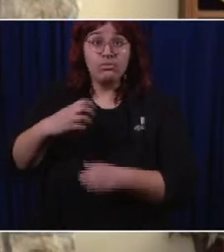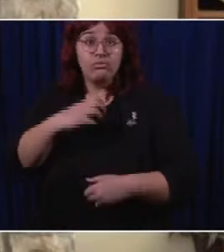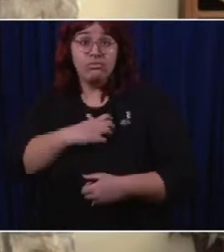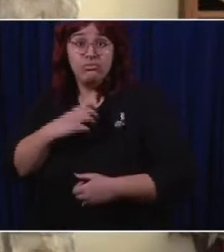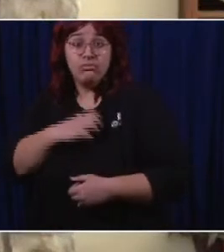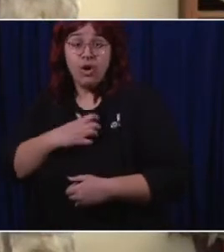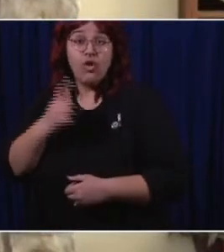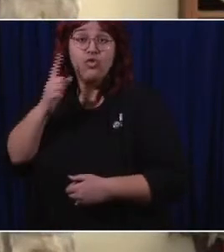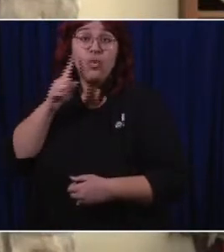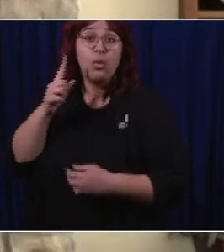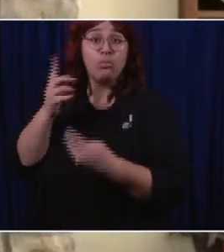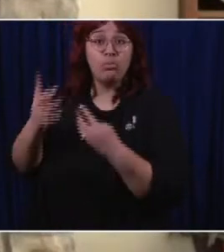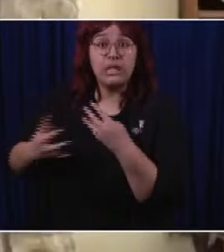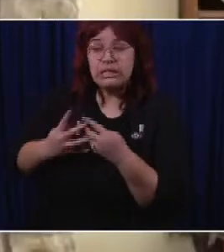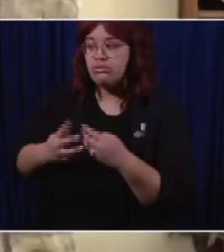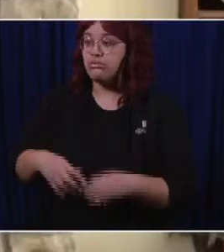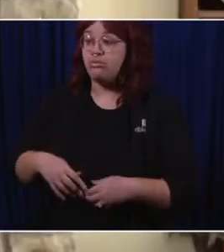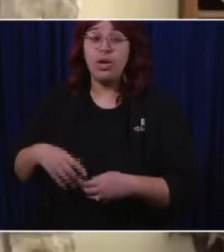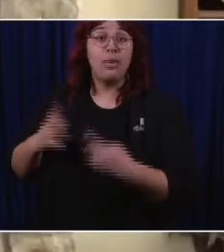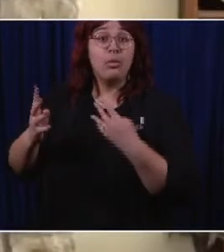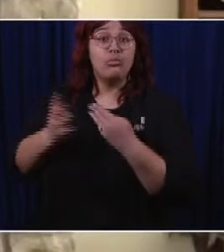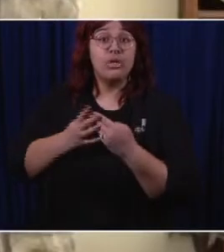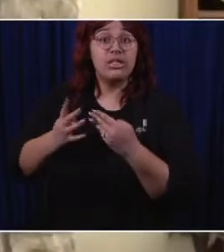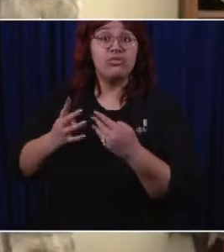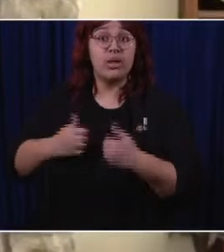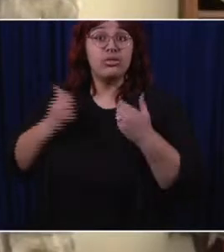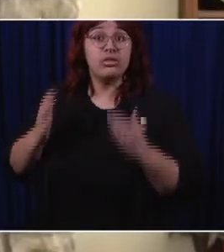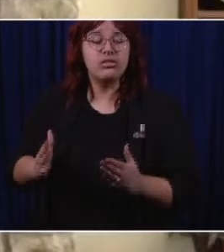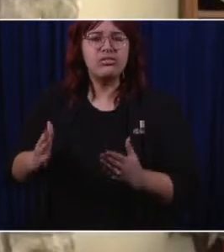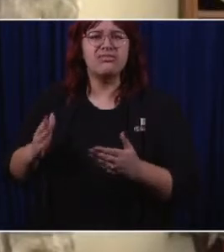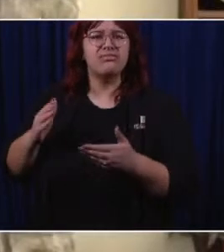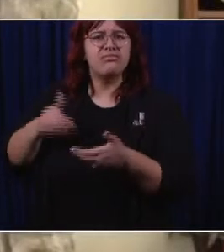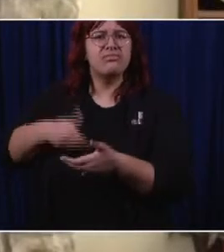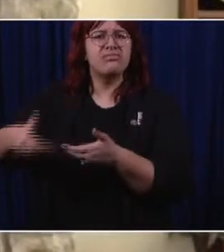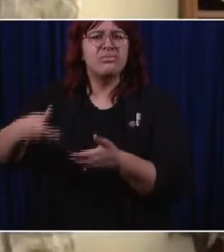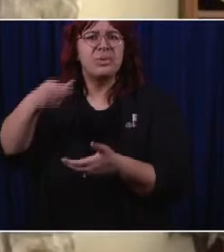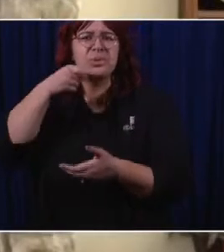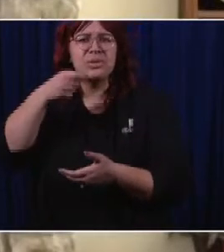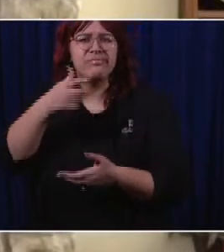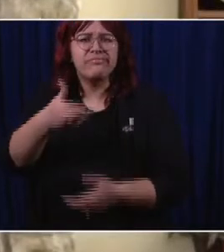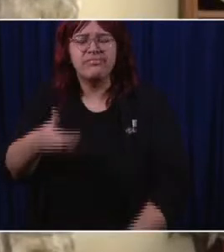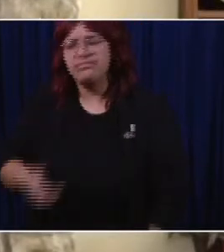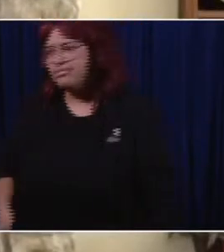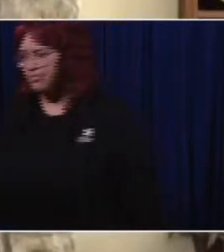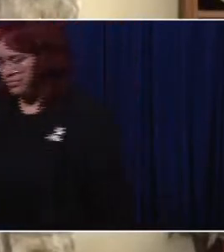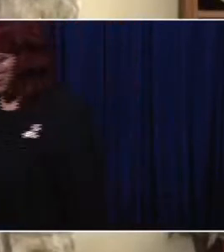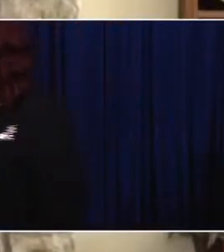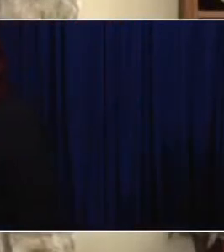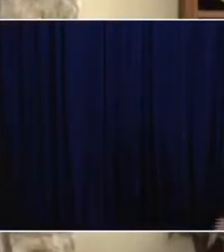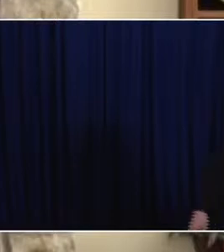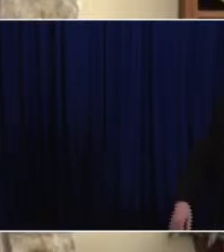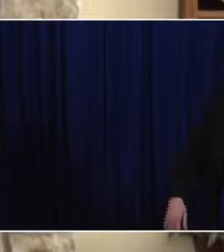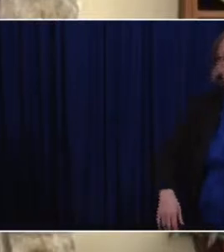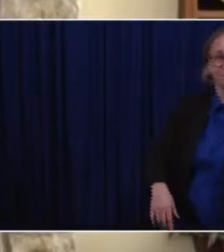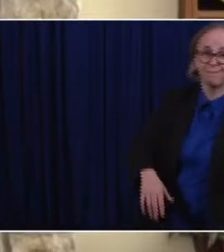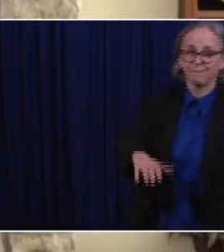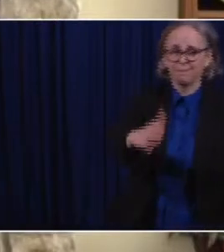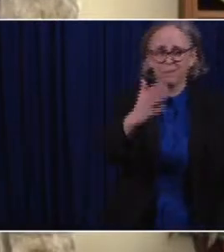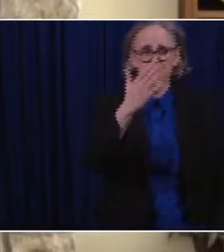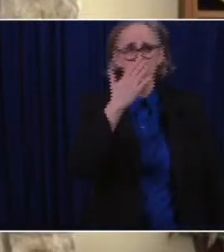Good question. We are working on that right now, and those are all very legitimate